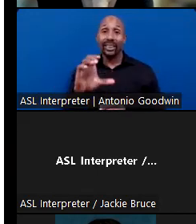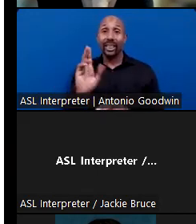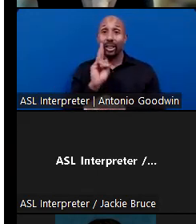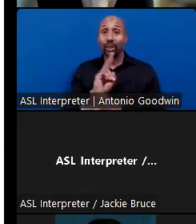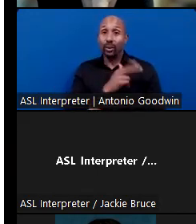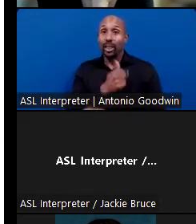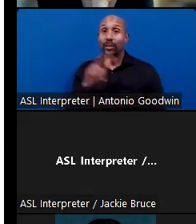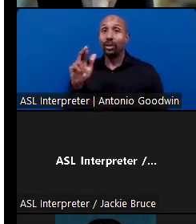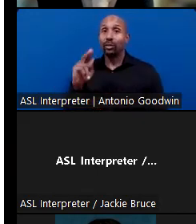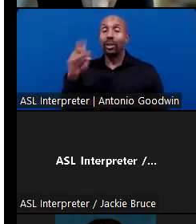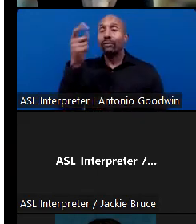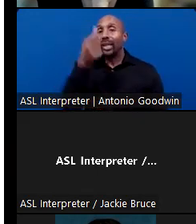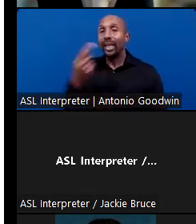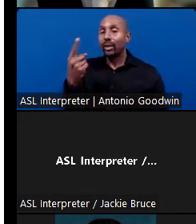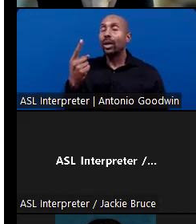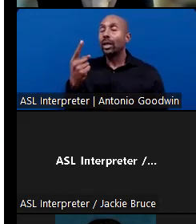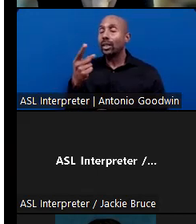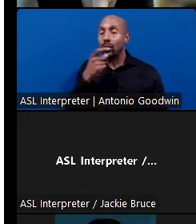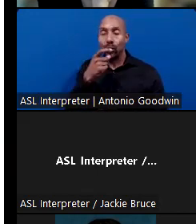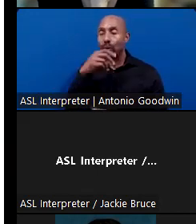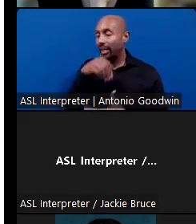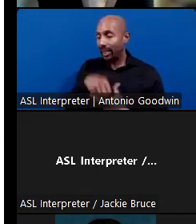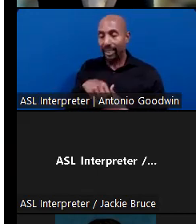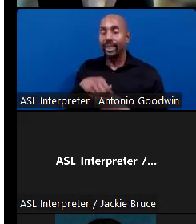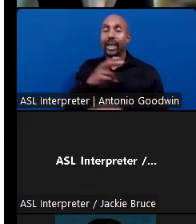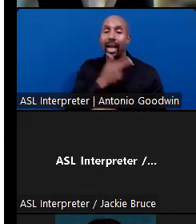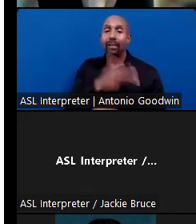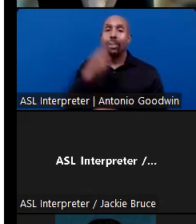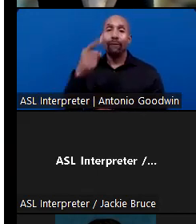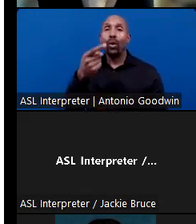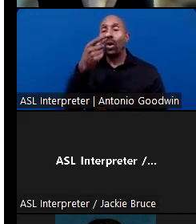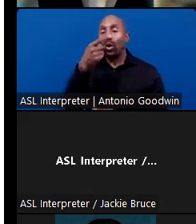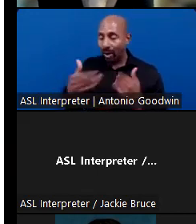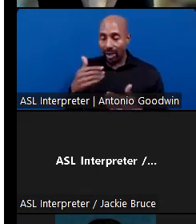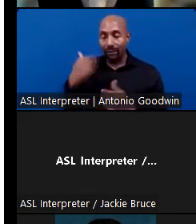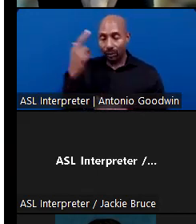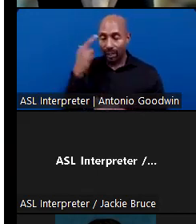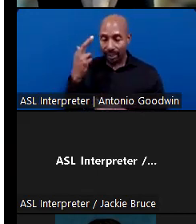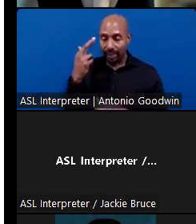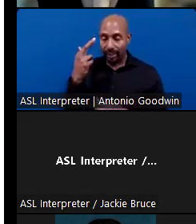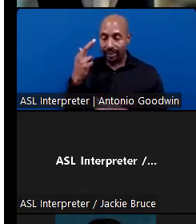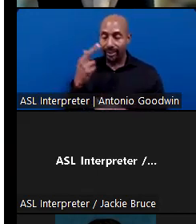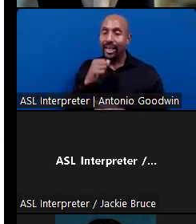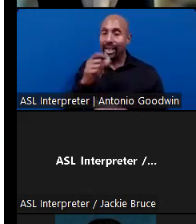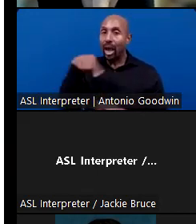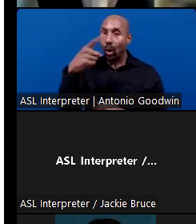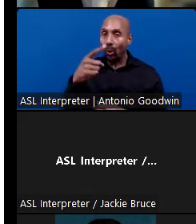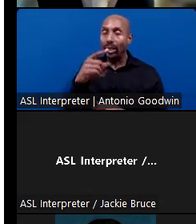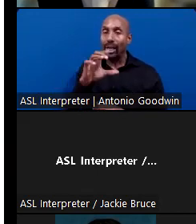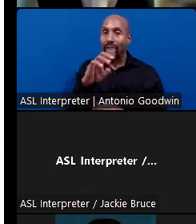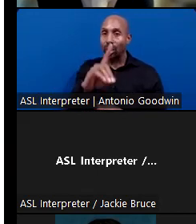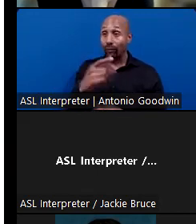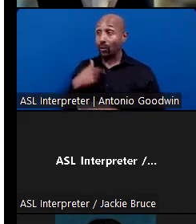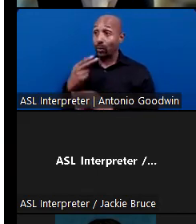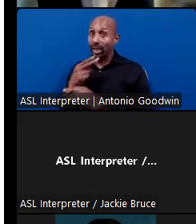the hospital for whatever reason, but not necessarily there for COVID. So if it's confusing,